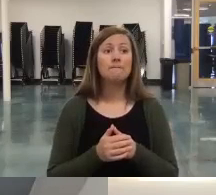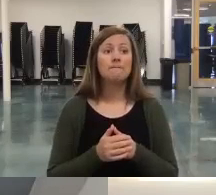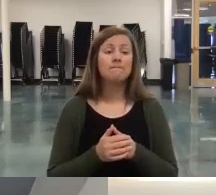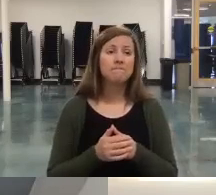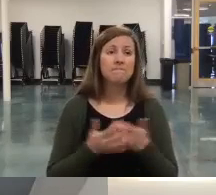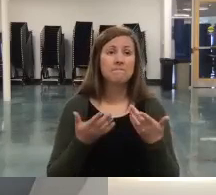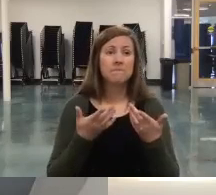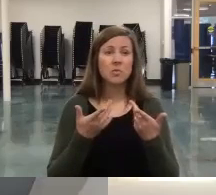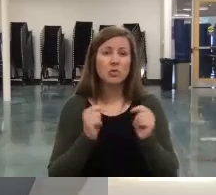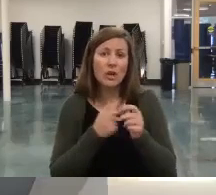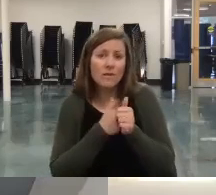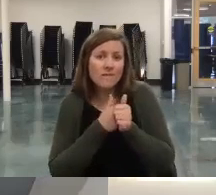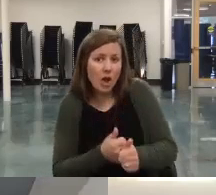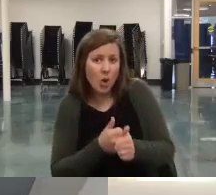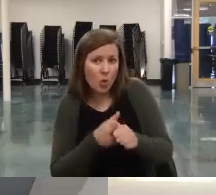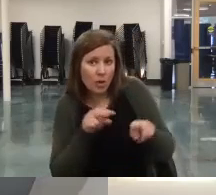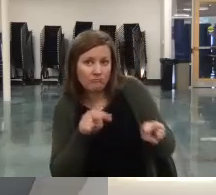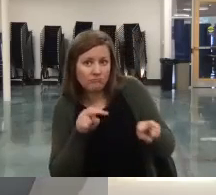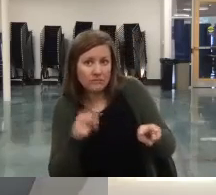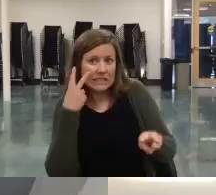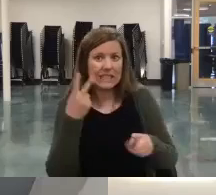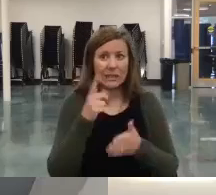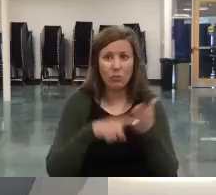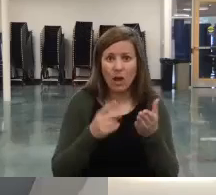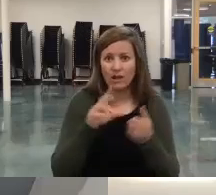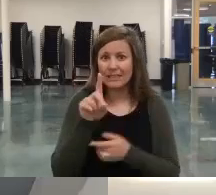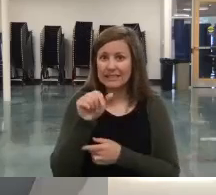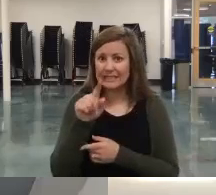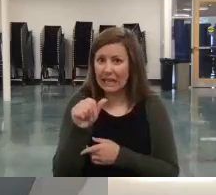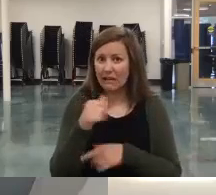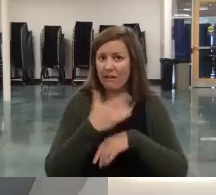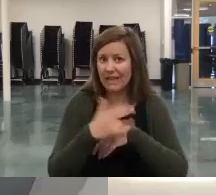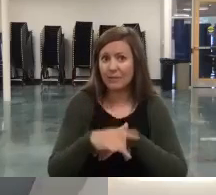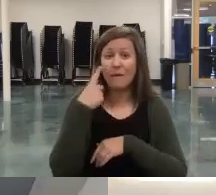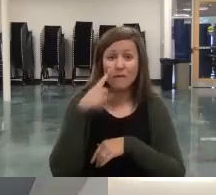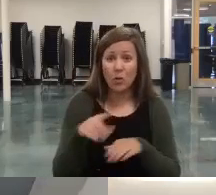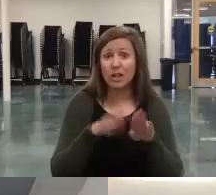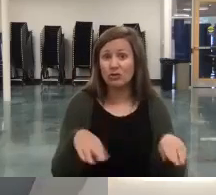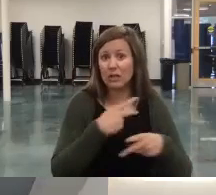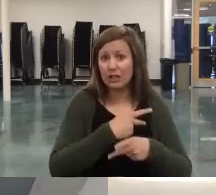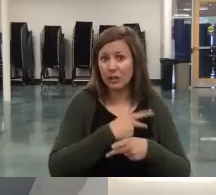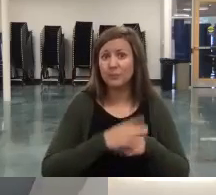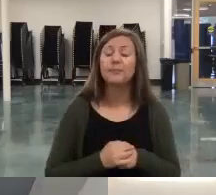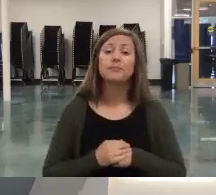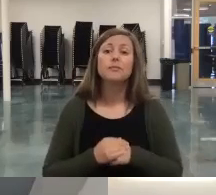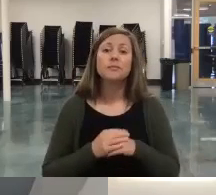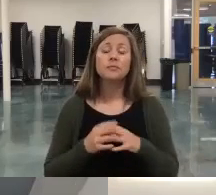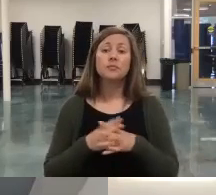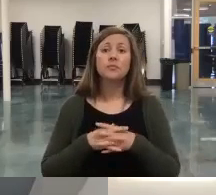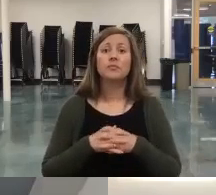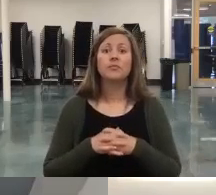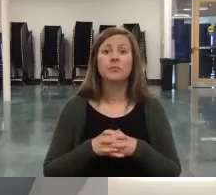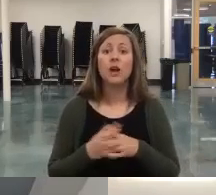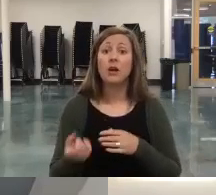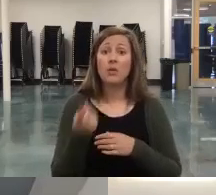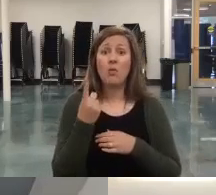our arms around what supply data is available for childcare. So one of the key